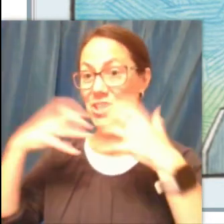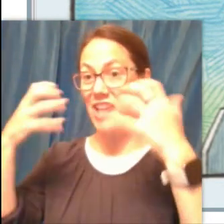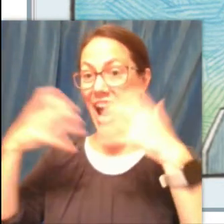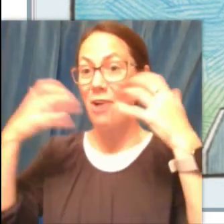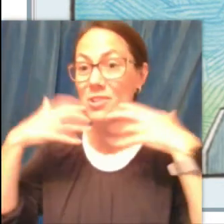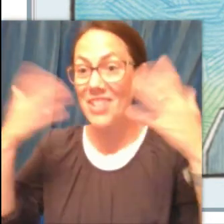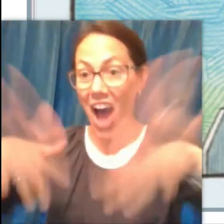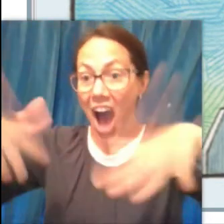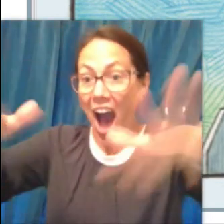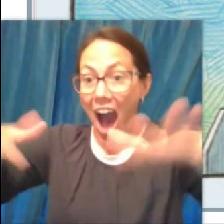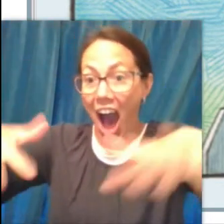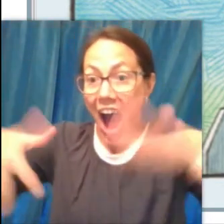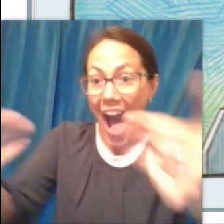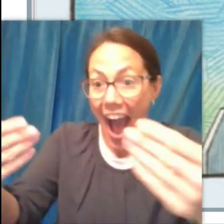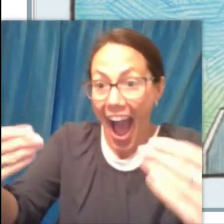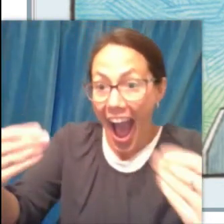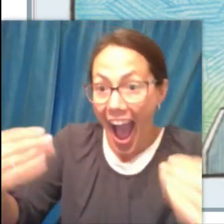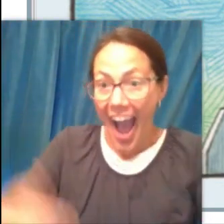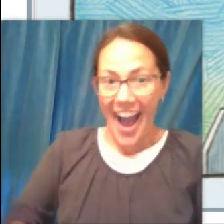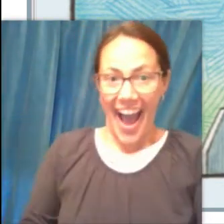Boy shouts.